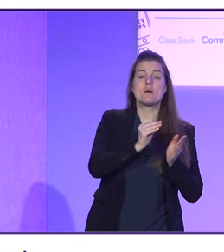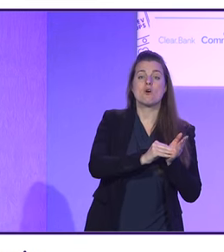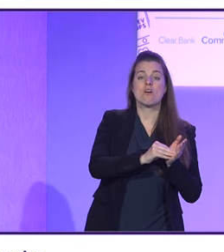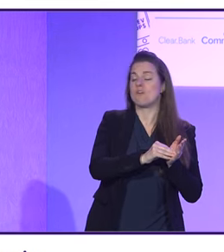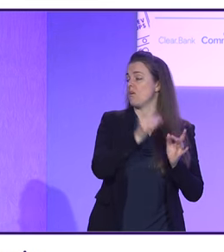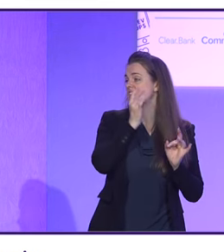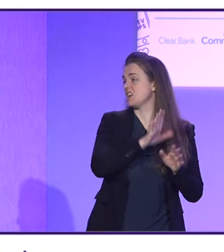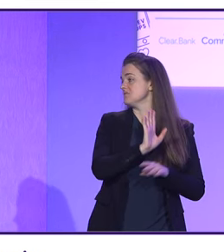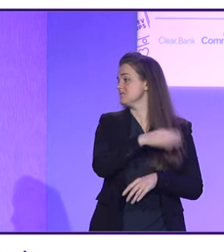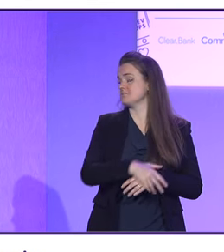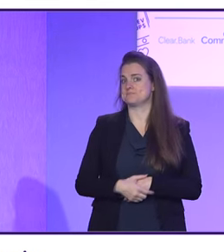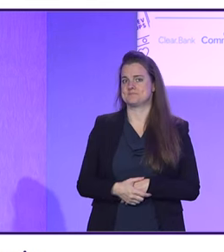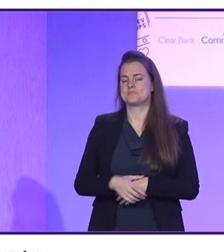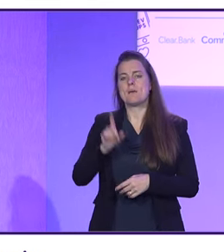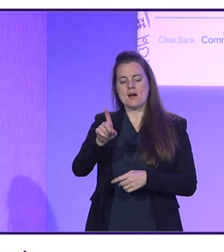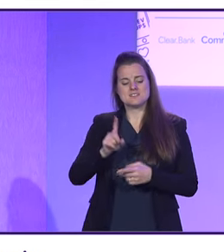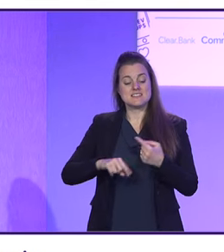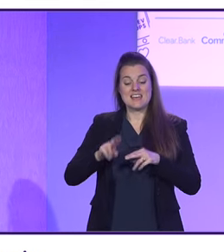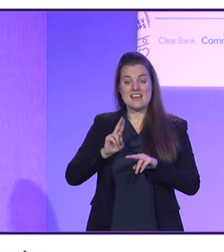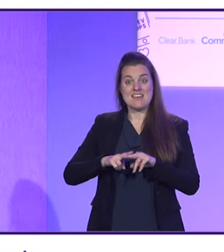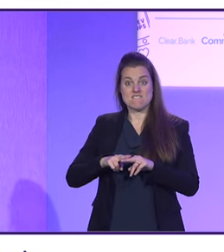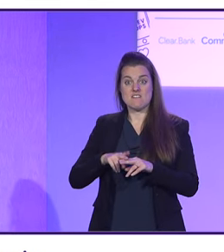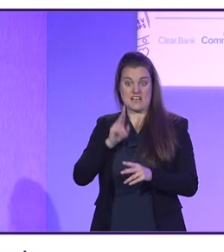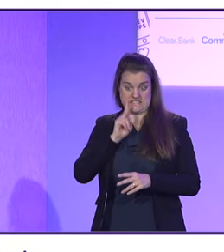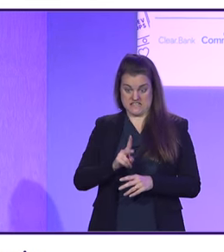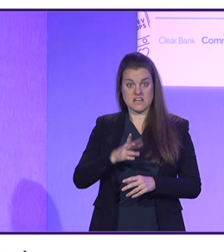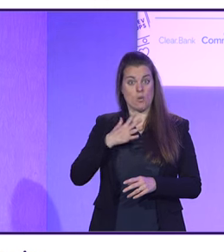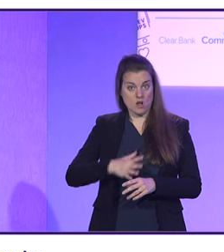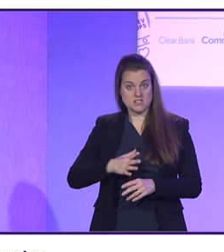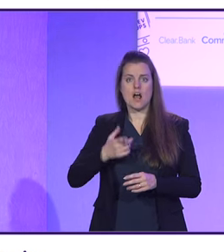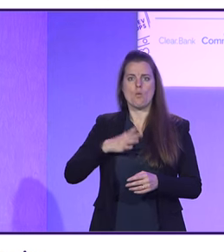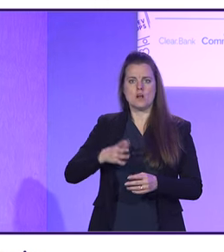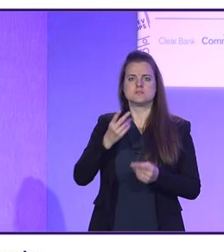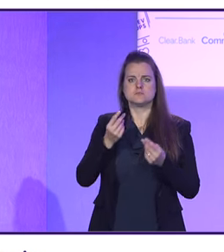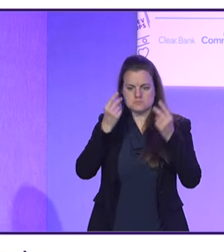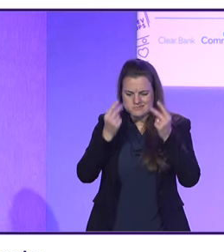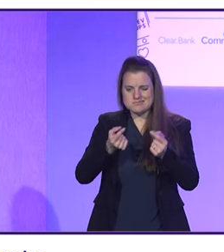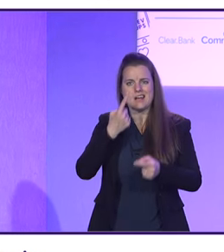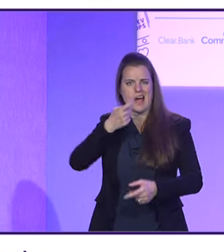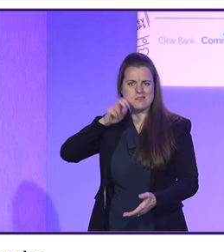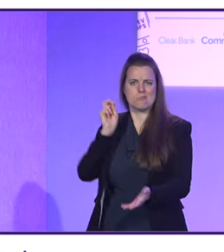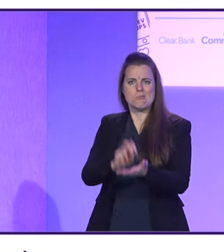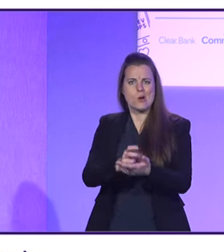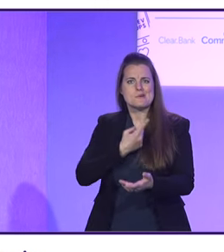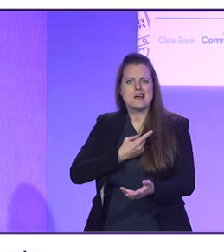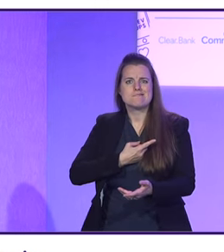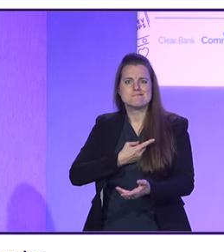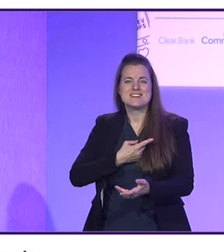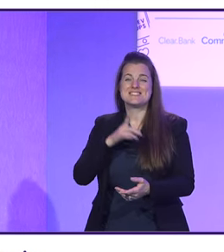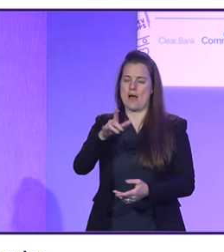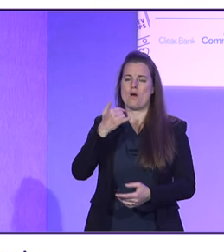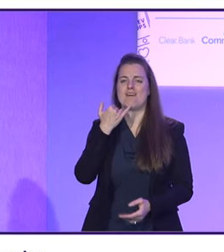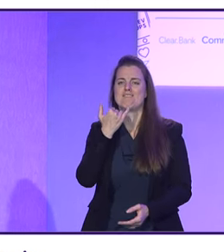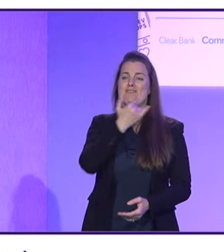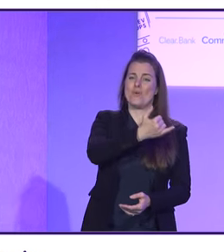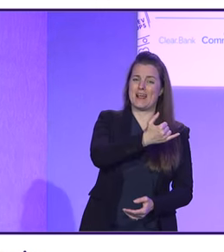be able to use it right away. I want it to be self-service. So that whole phone number thing, I'm like, well, that's not self-service. That's dependent